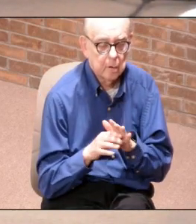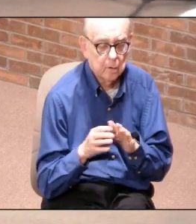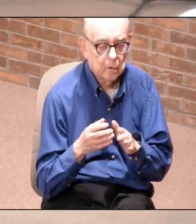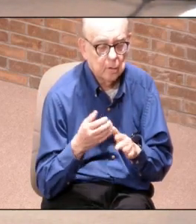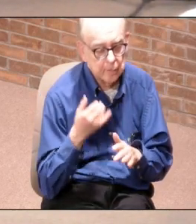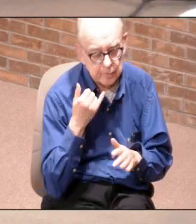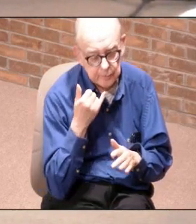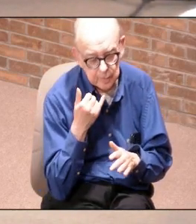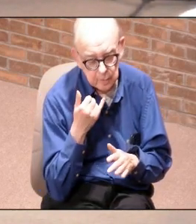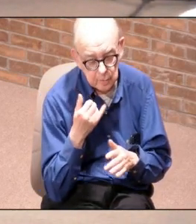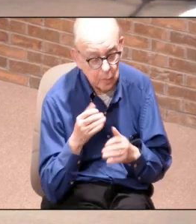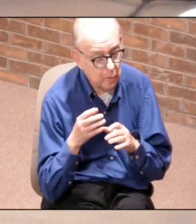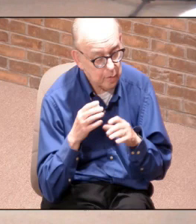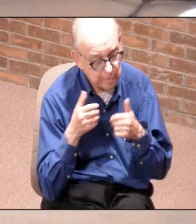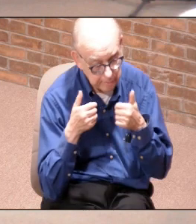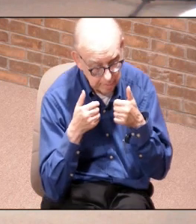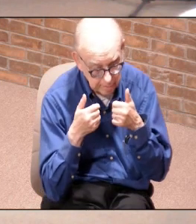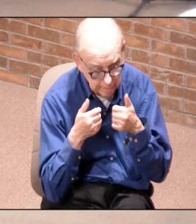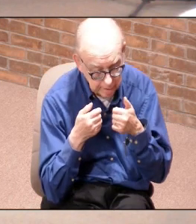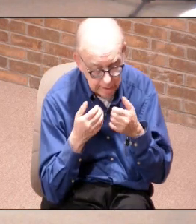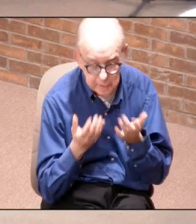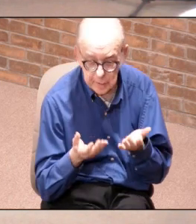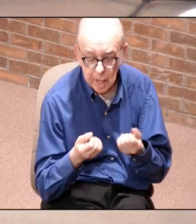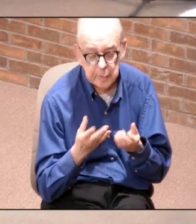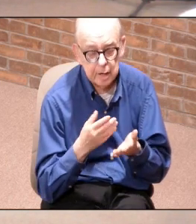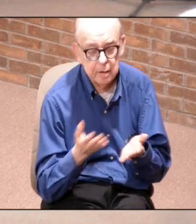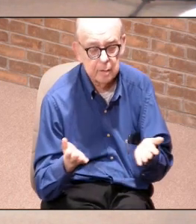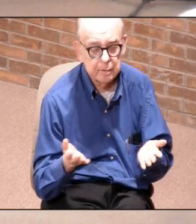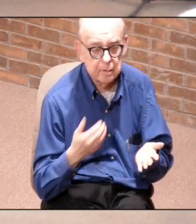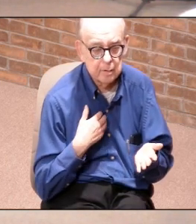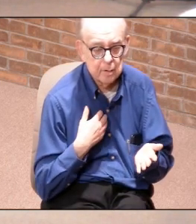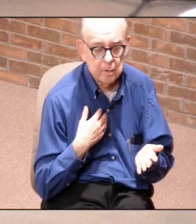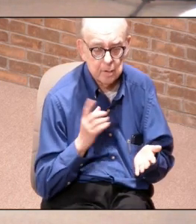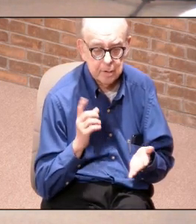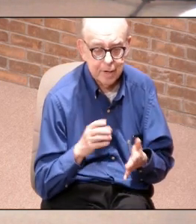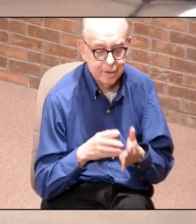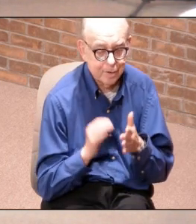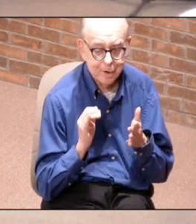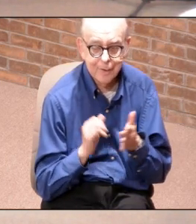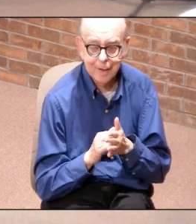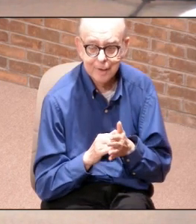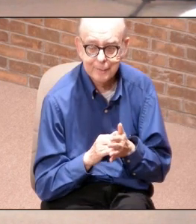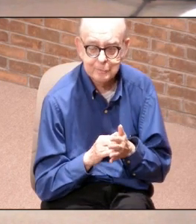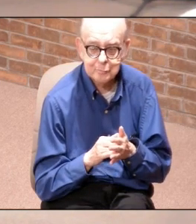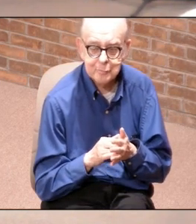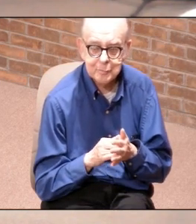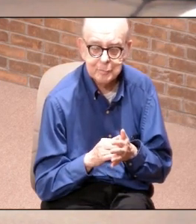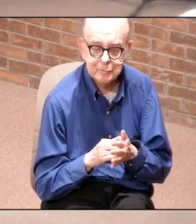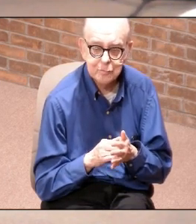phone? Huh? Some of you all need to learn.